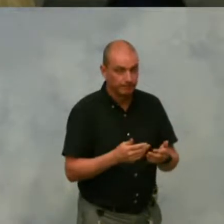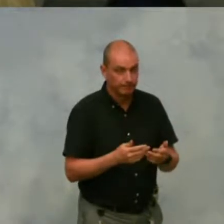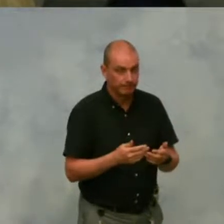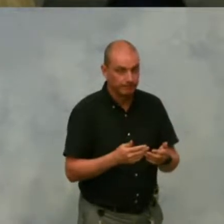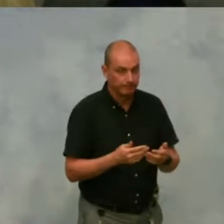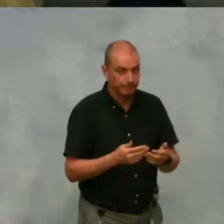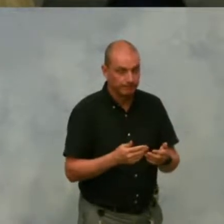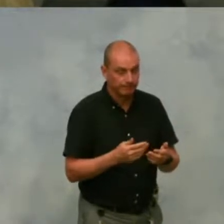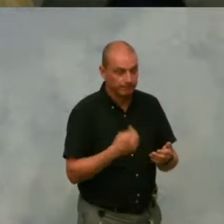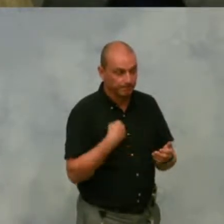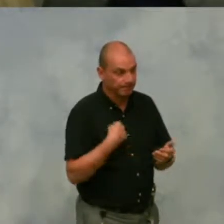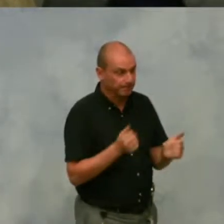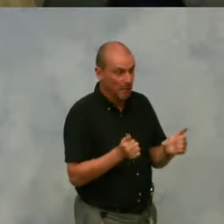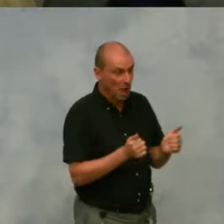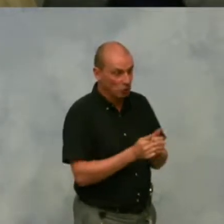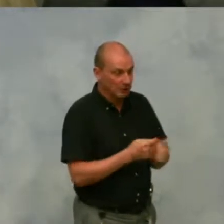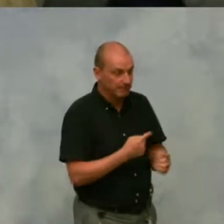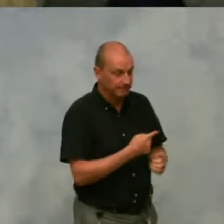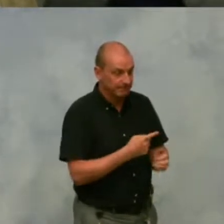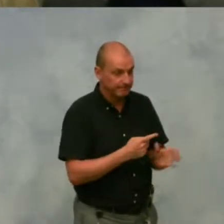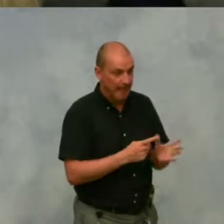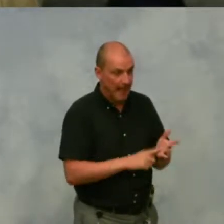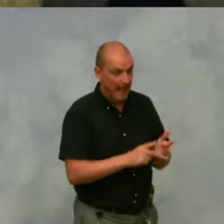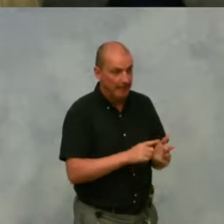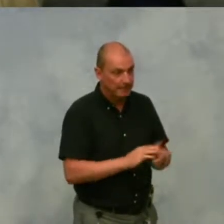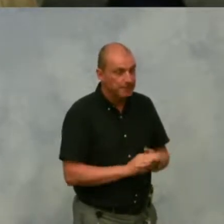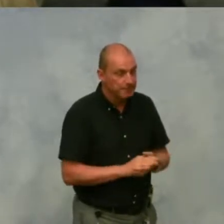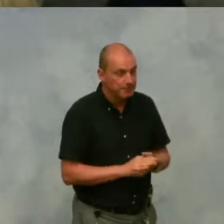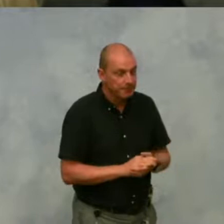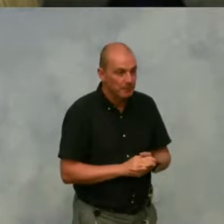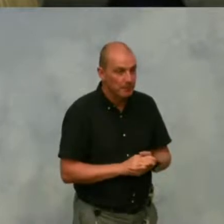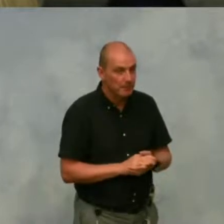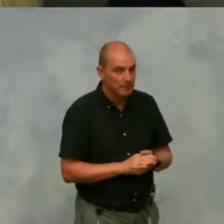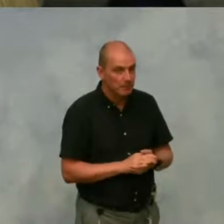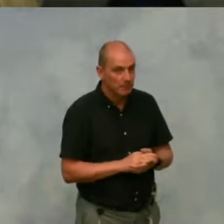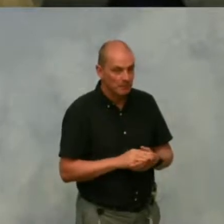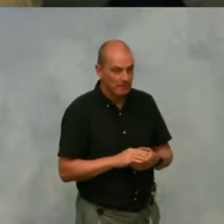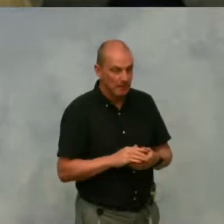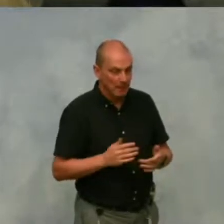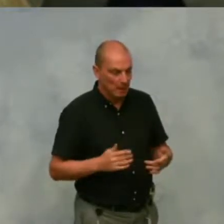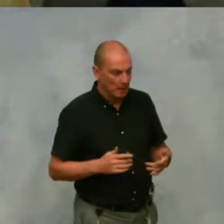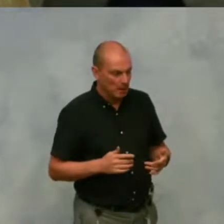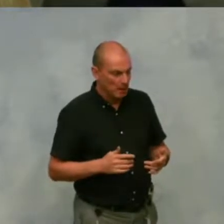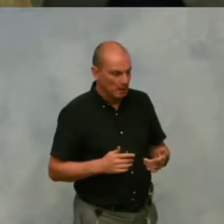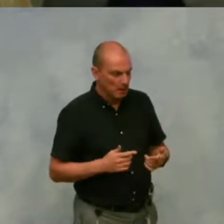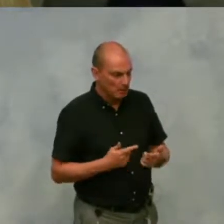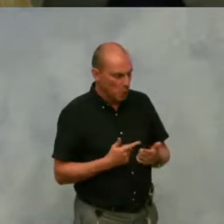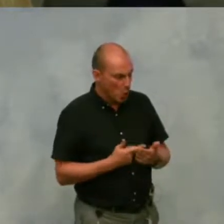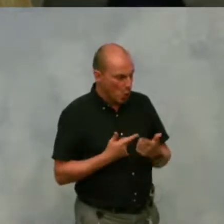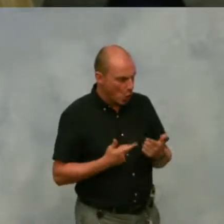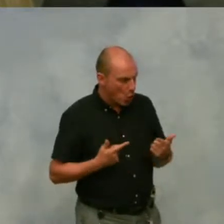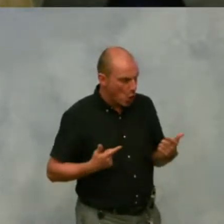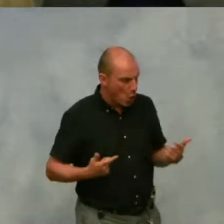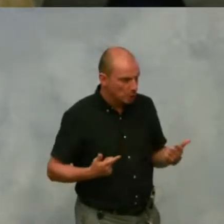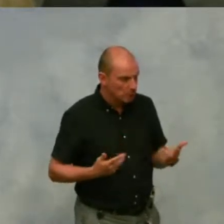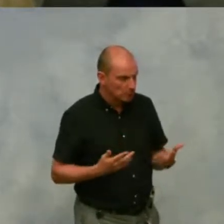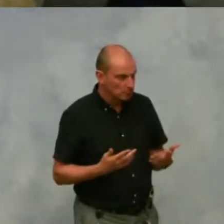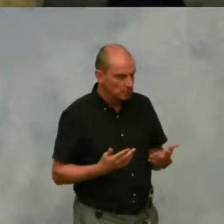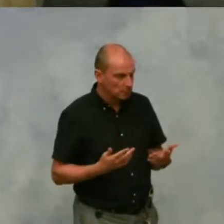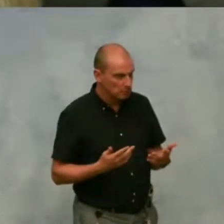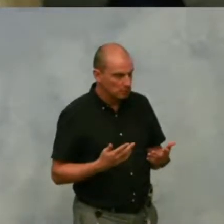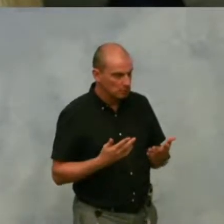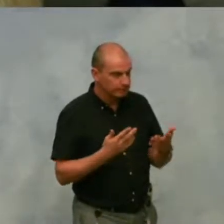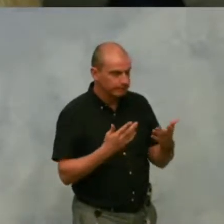with Ali. I think there's so much in there. I know that the resources made